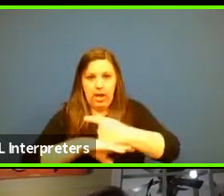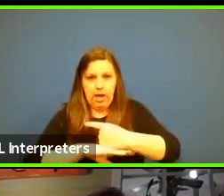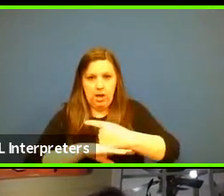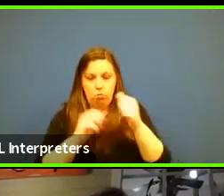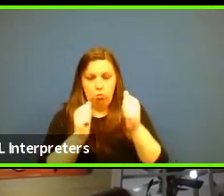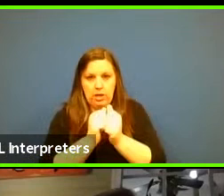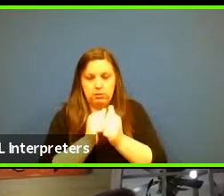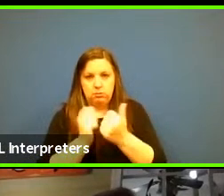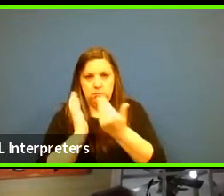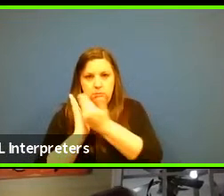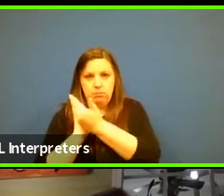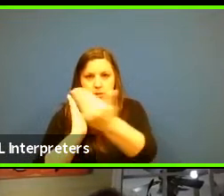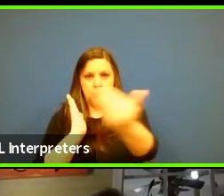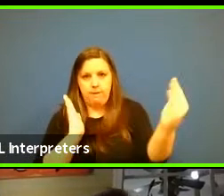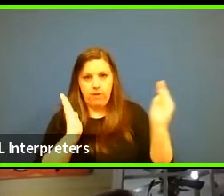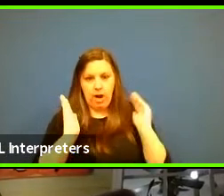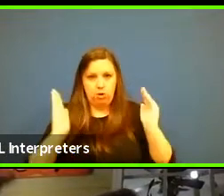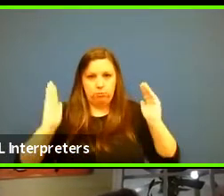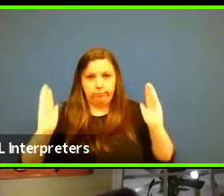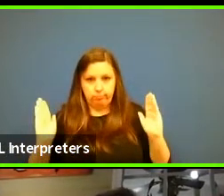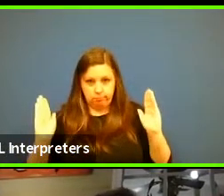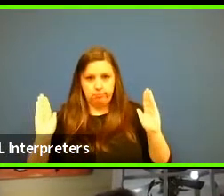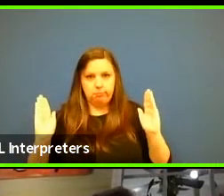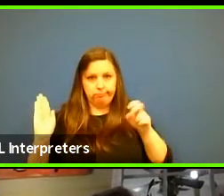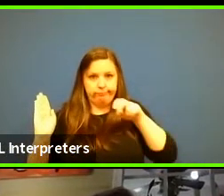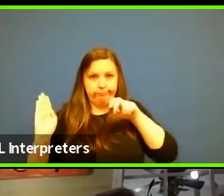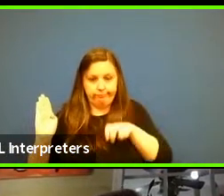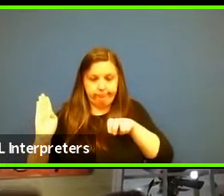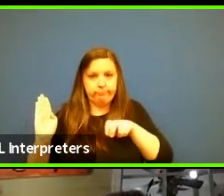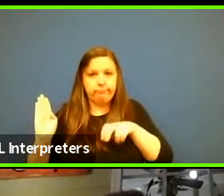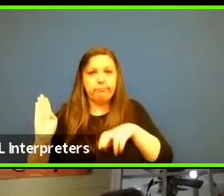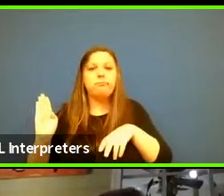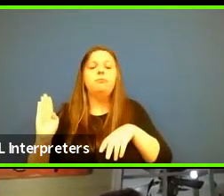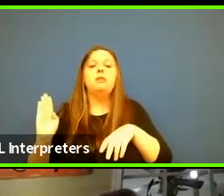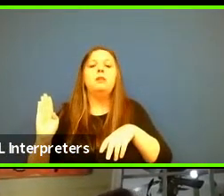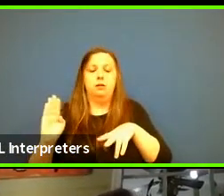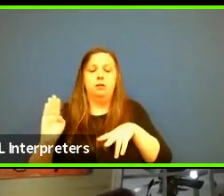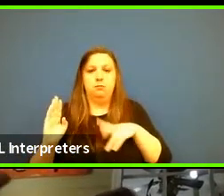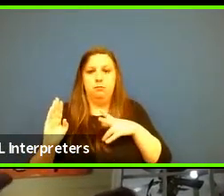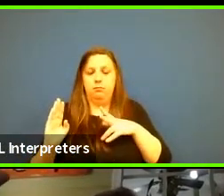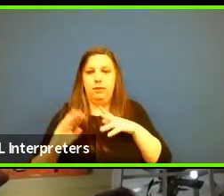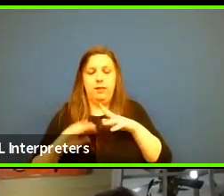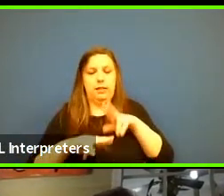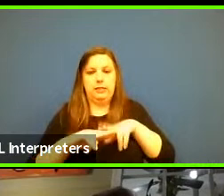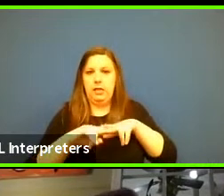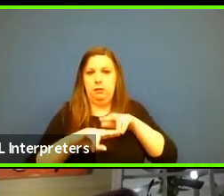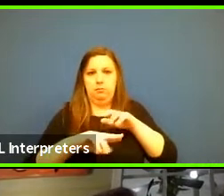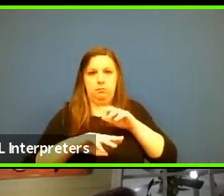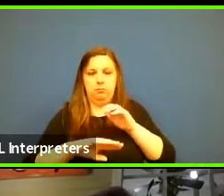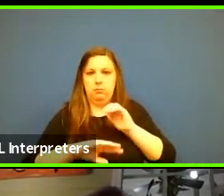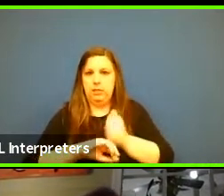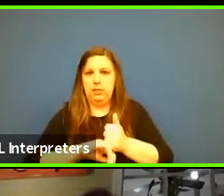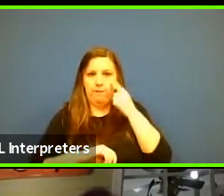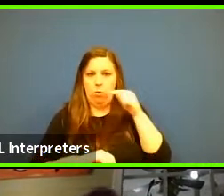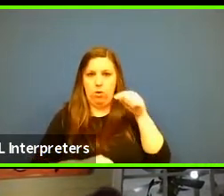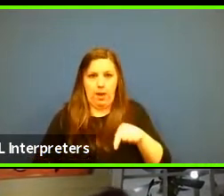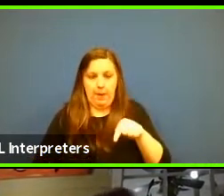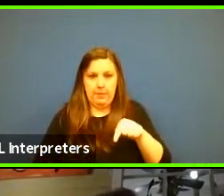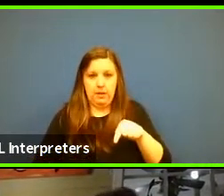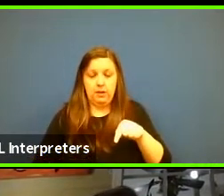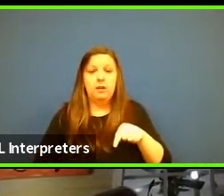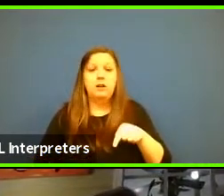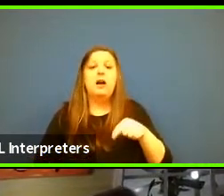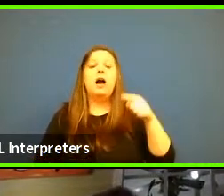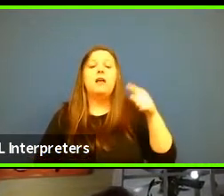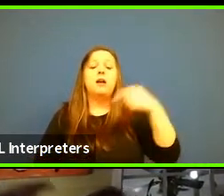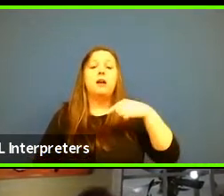then that's their assigned seat. And then they come back the next day and the divider is still with that desk, and that's